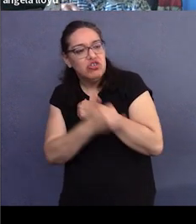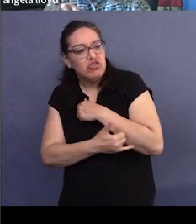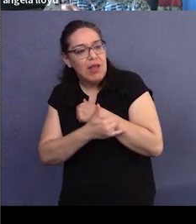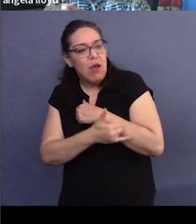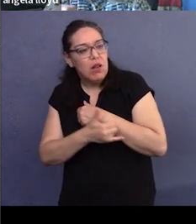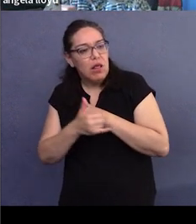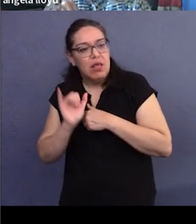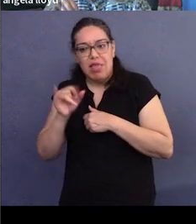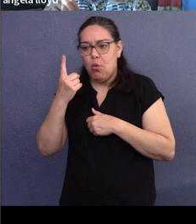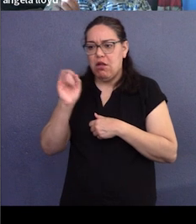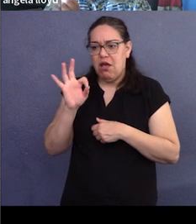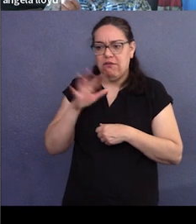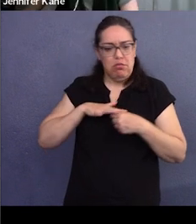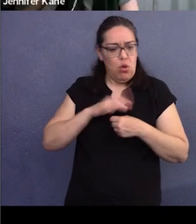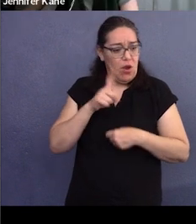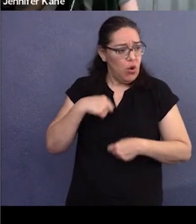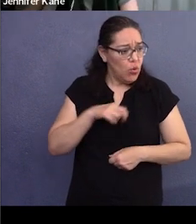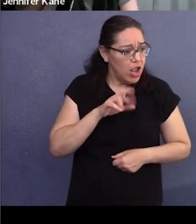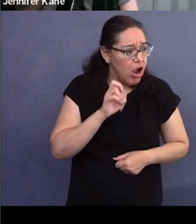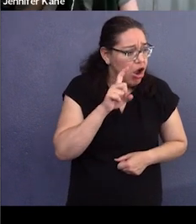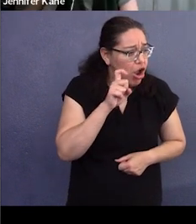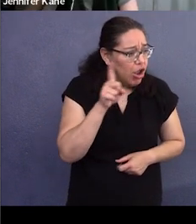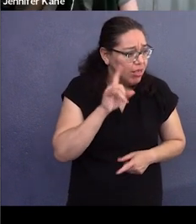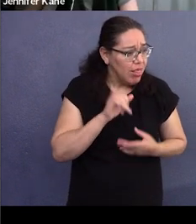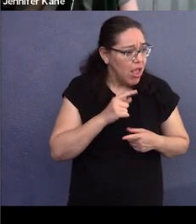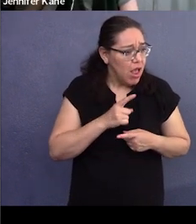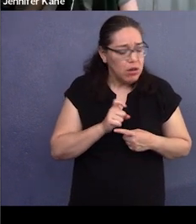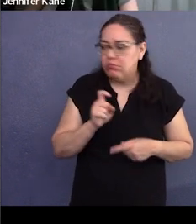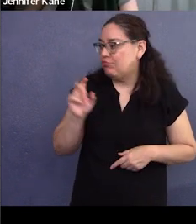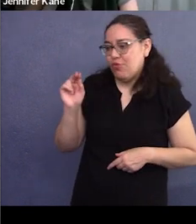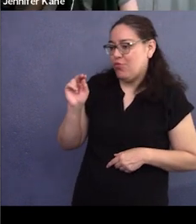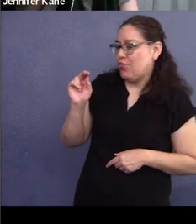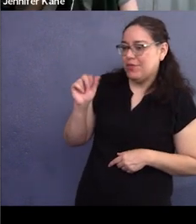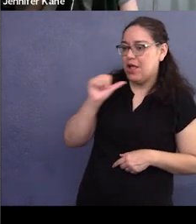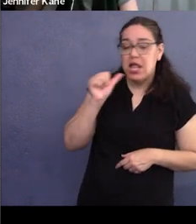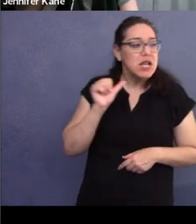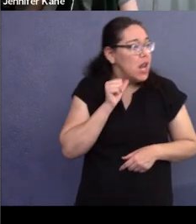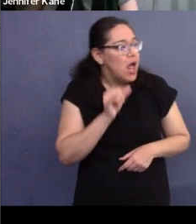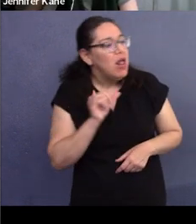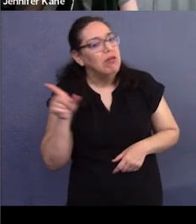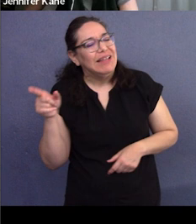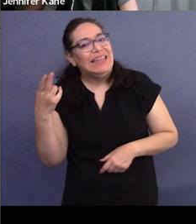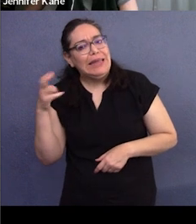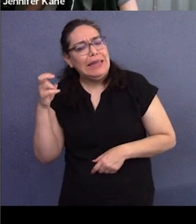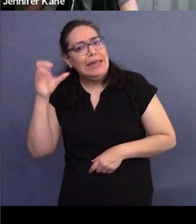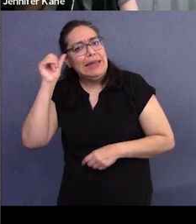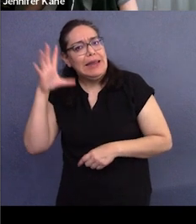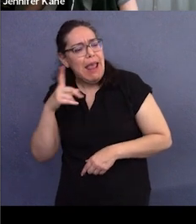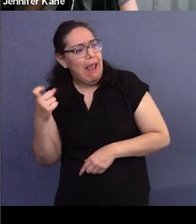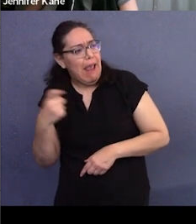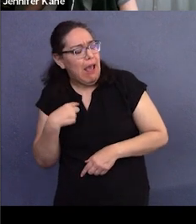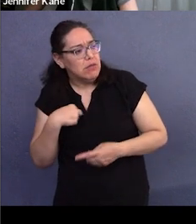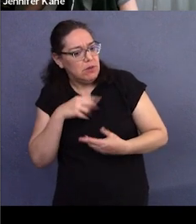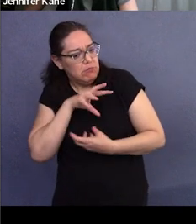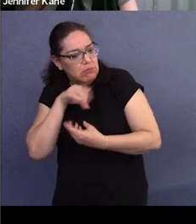we are? It's not. No. Okay. Yep. He asked me to work on a storytelling